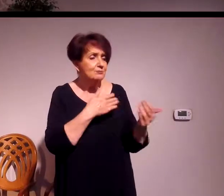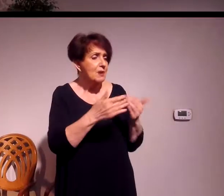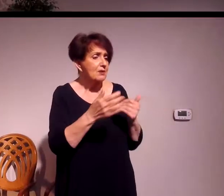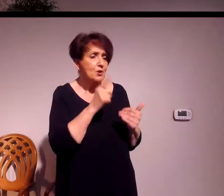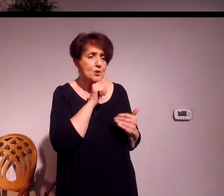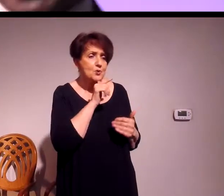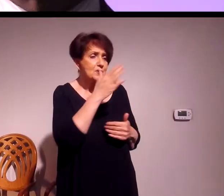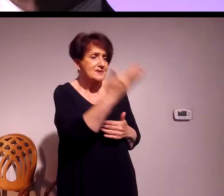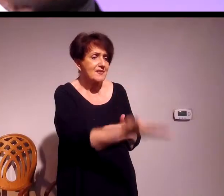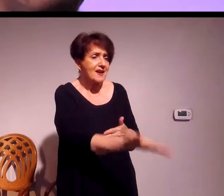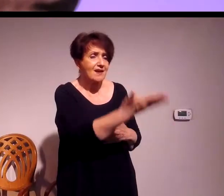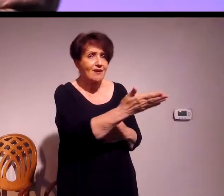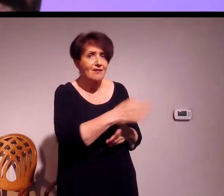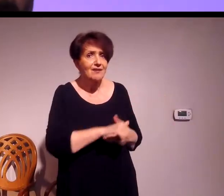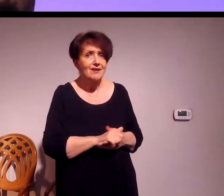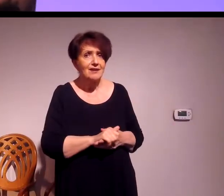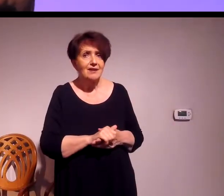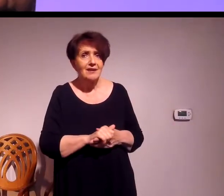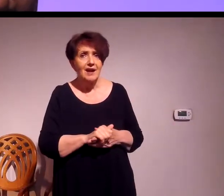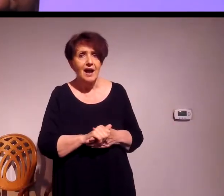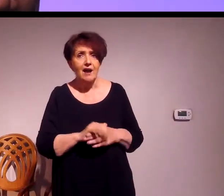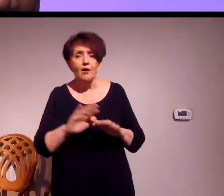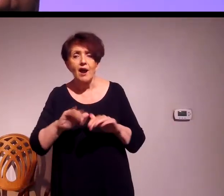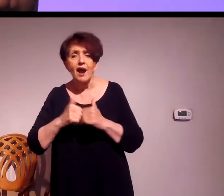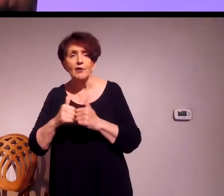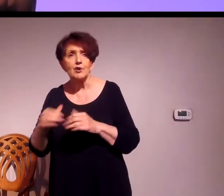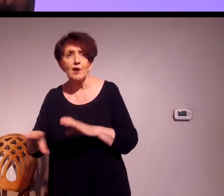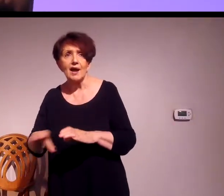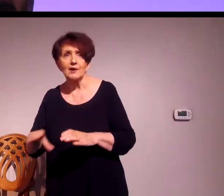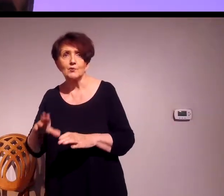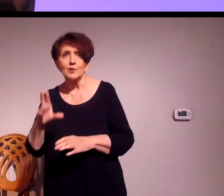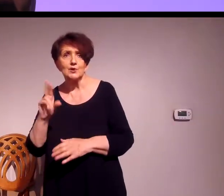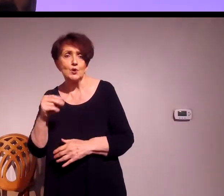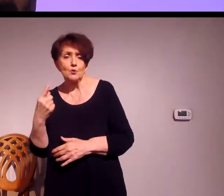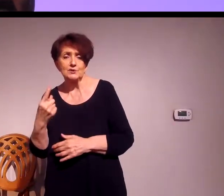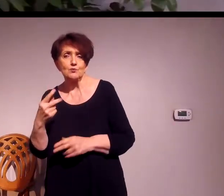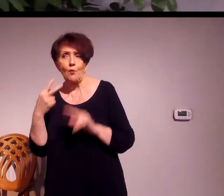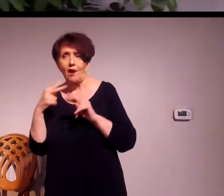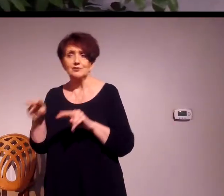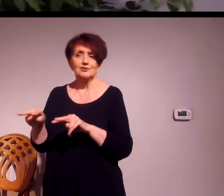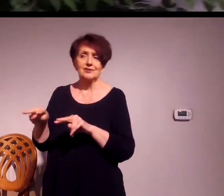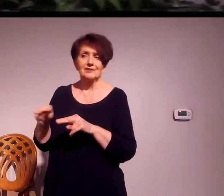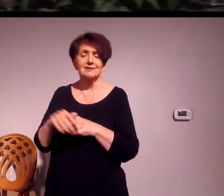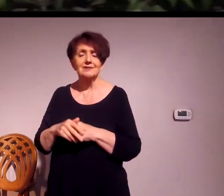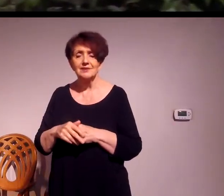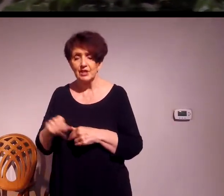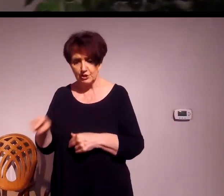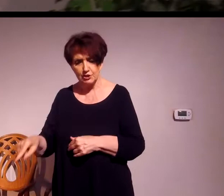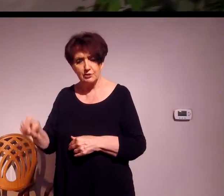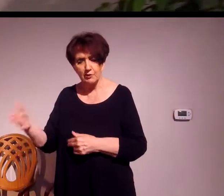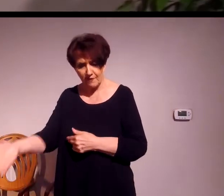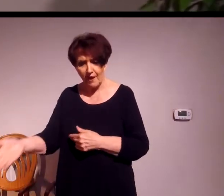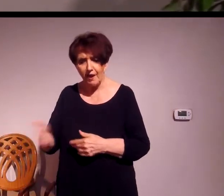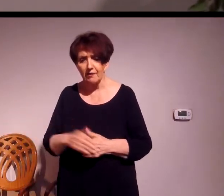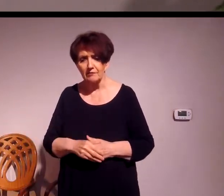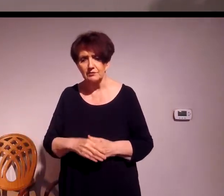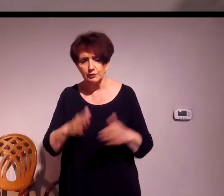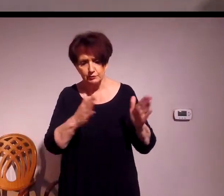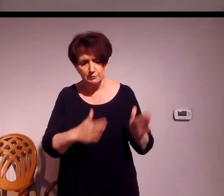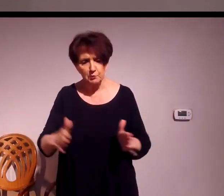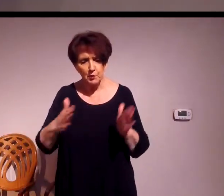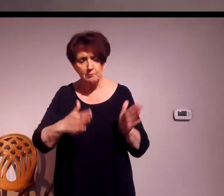there? How do you act when nobody's watching? You know, she was there. She was getting prepared,